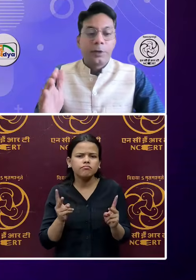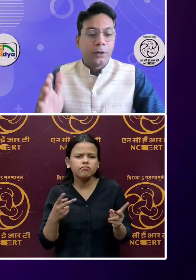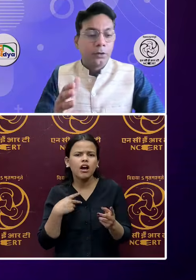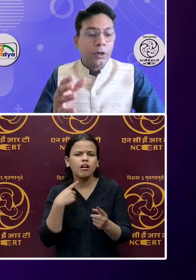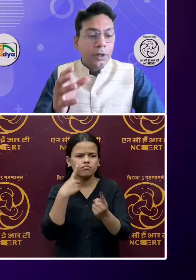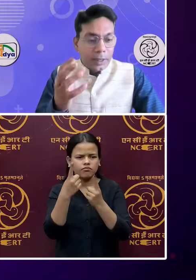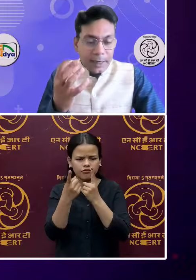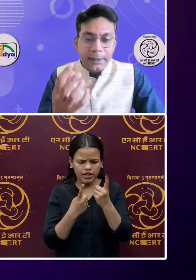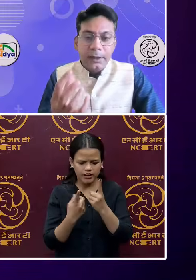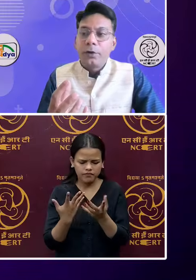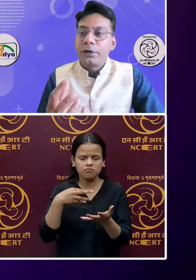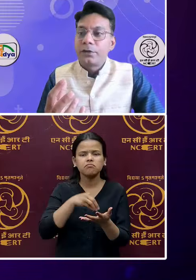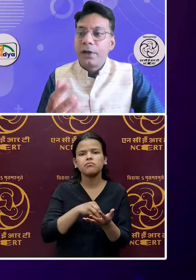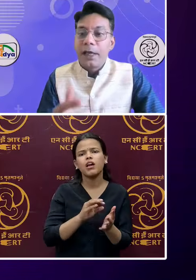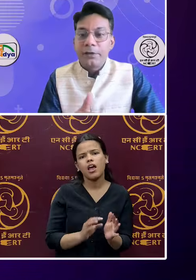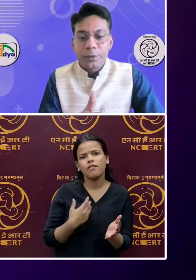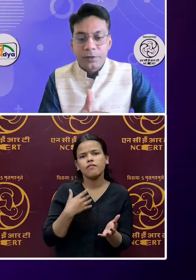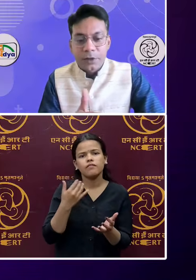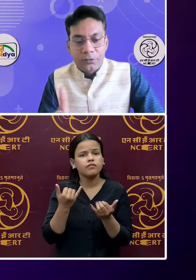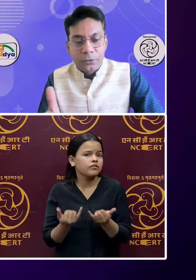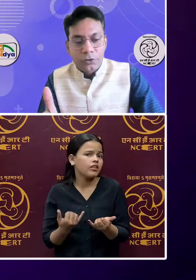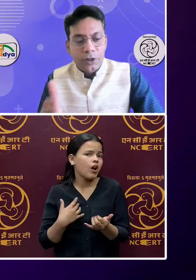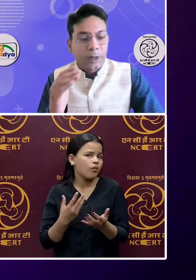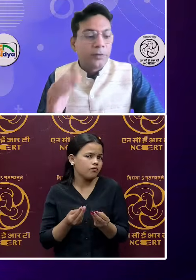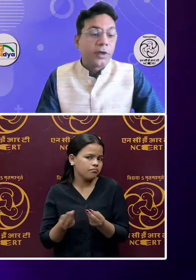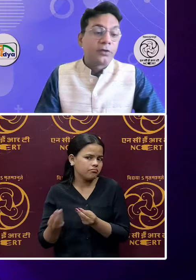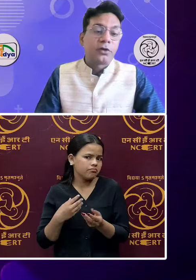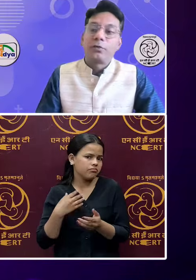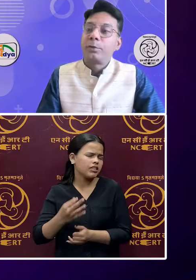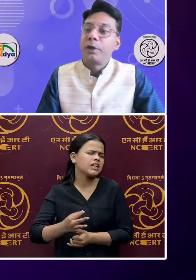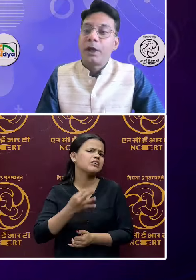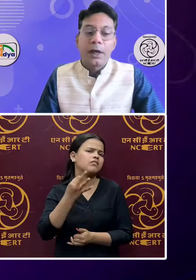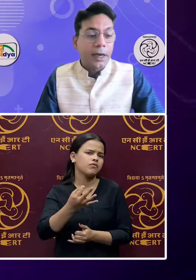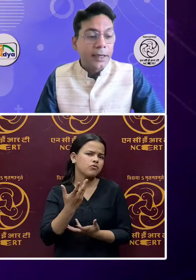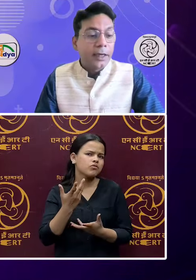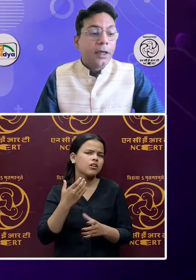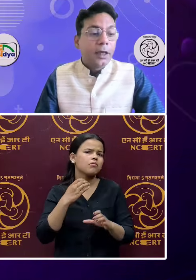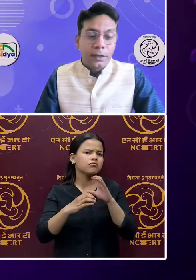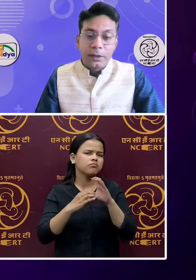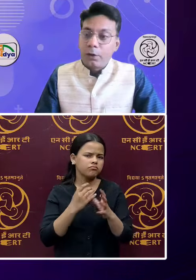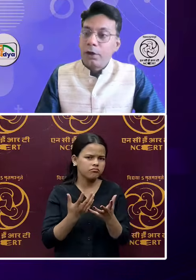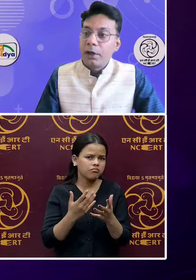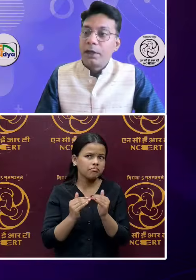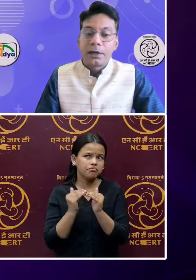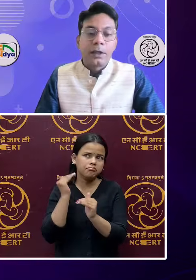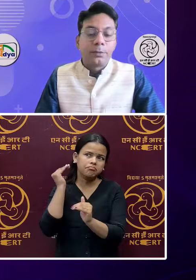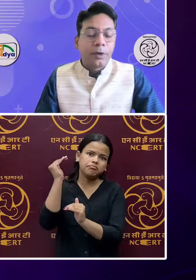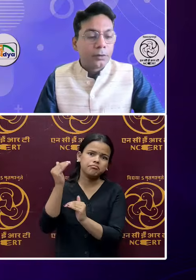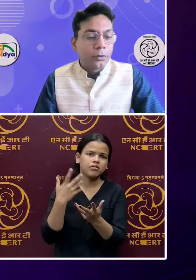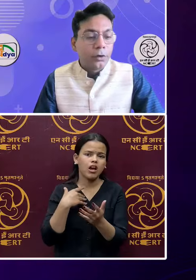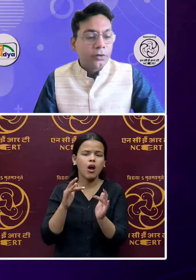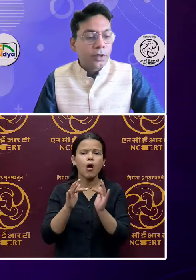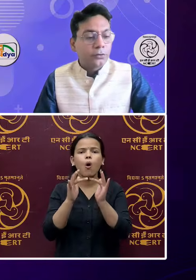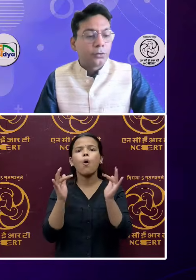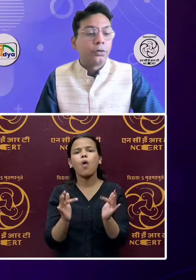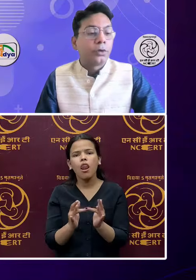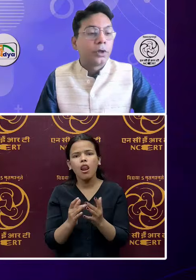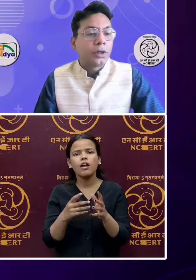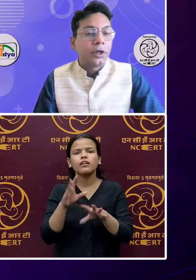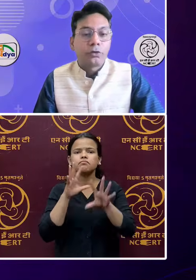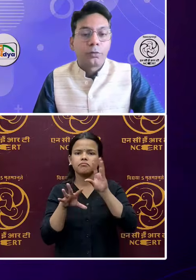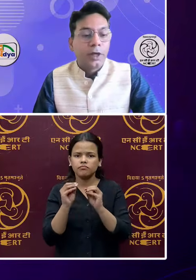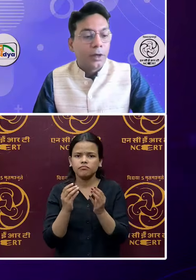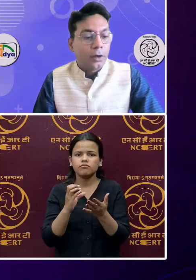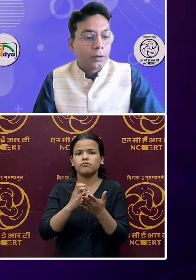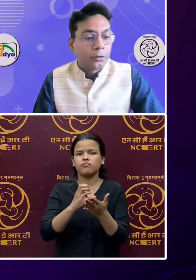gamification will be, right now it's less, but in future gamification will be a high in the online learning courses. So